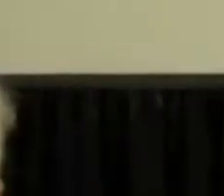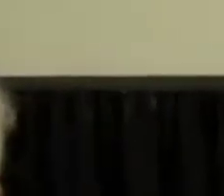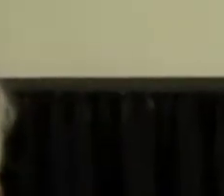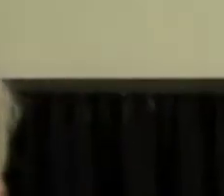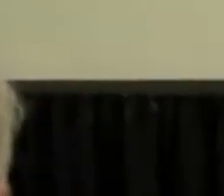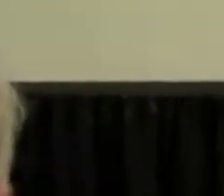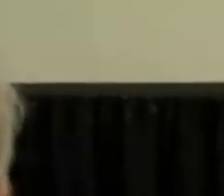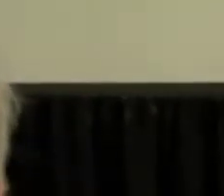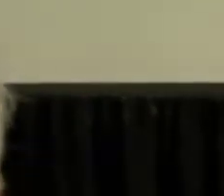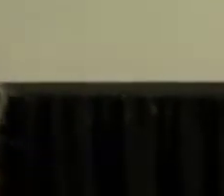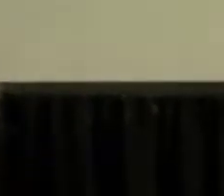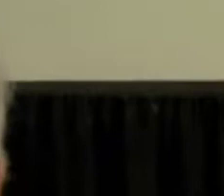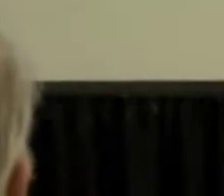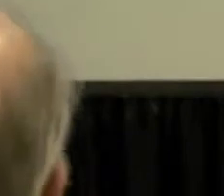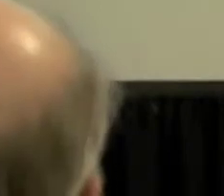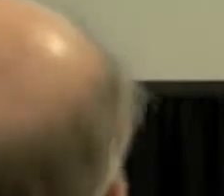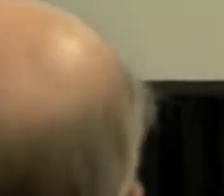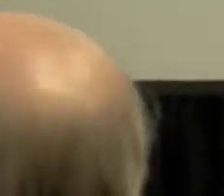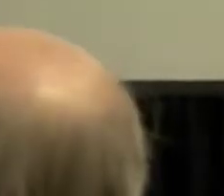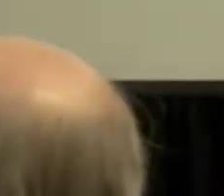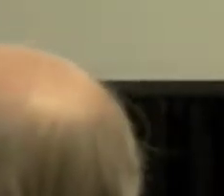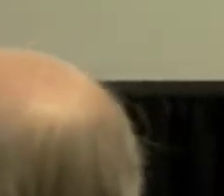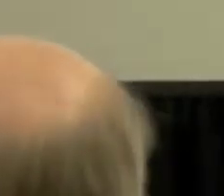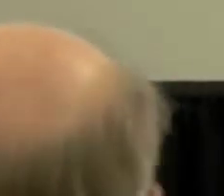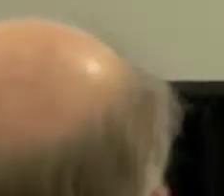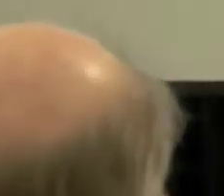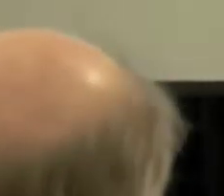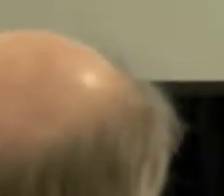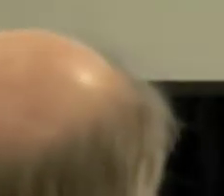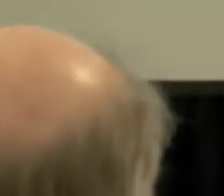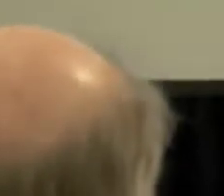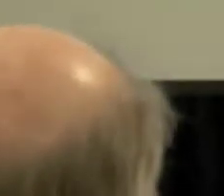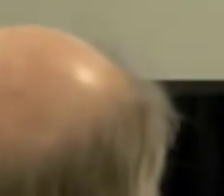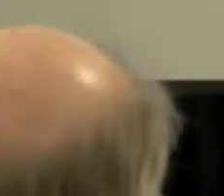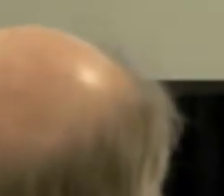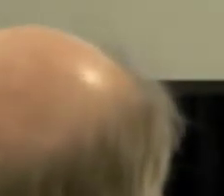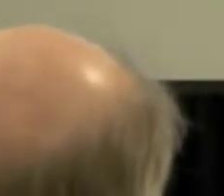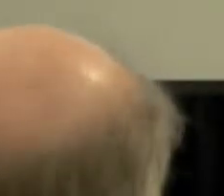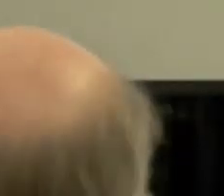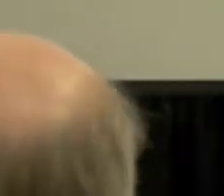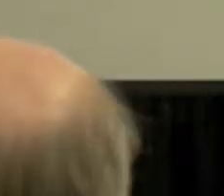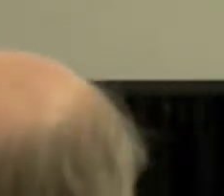All right, so we will skip that in the interest of time.